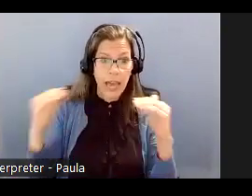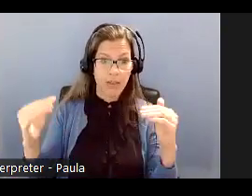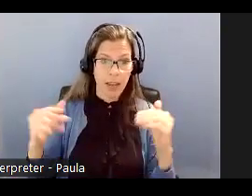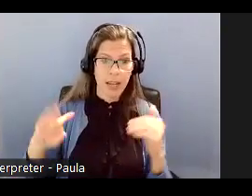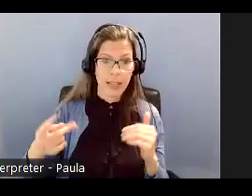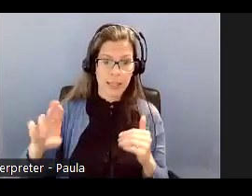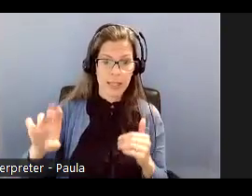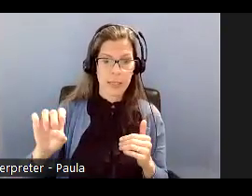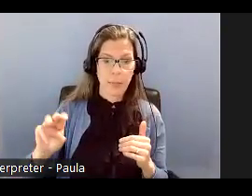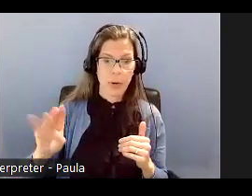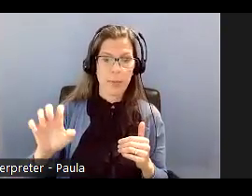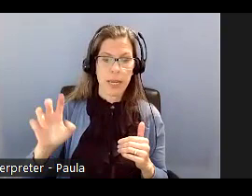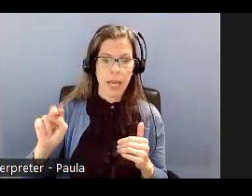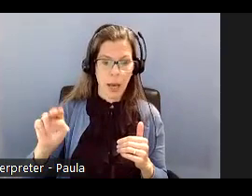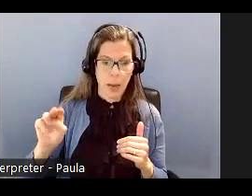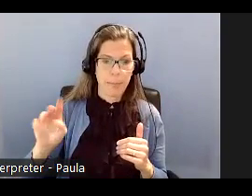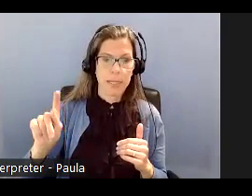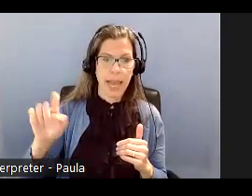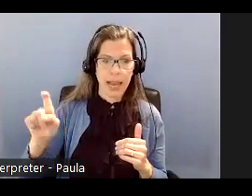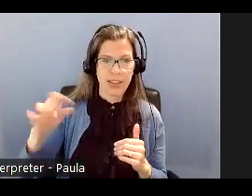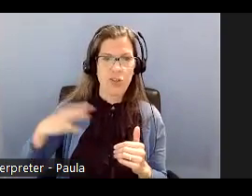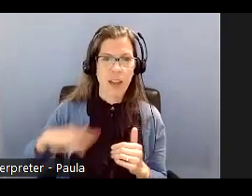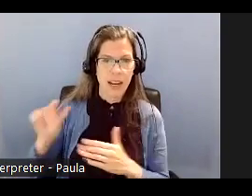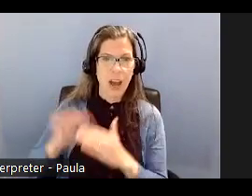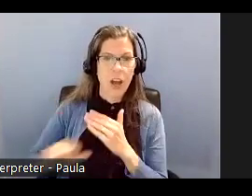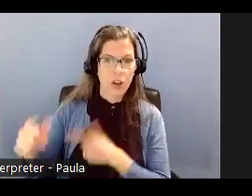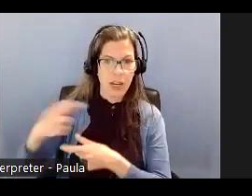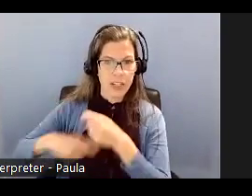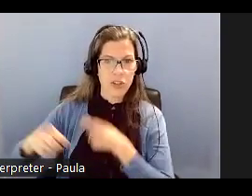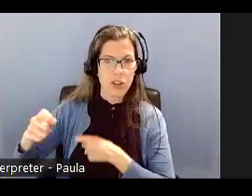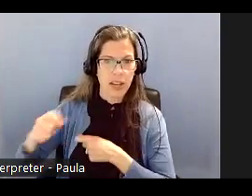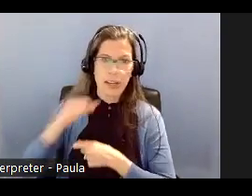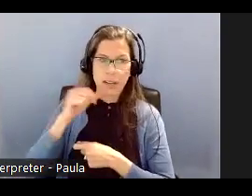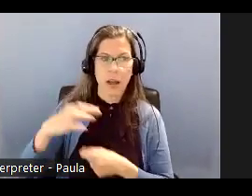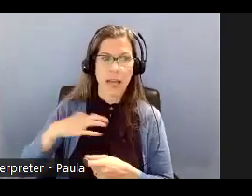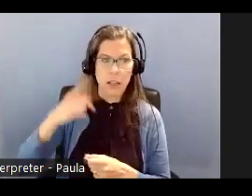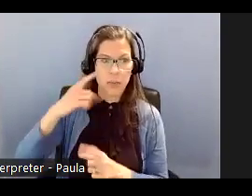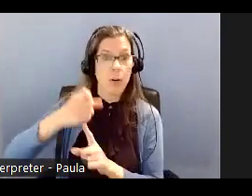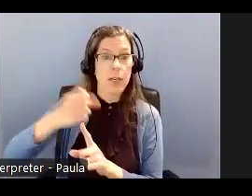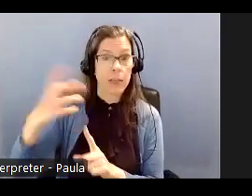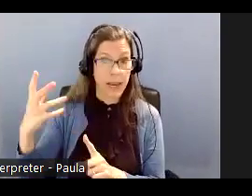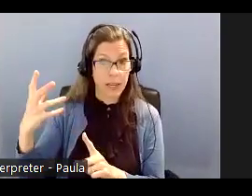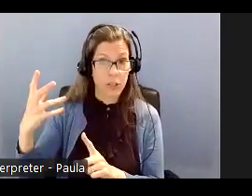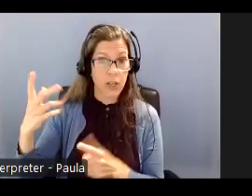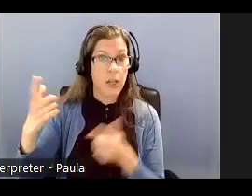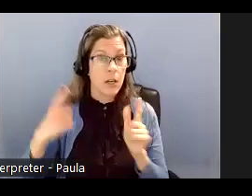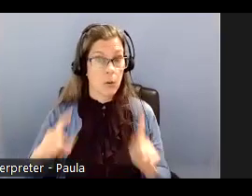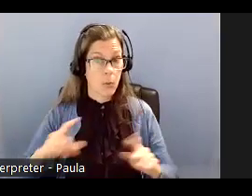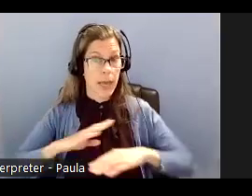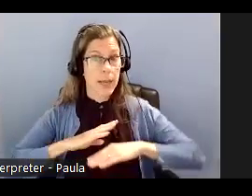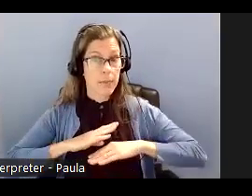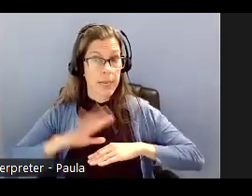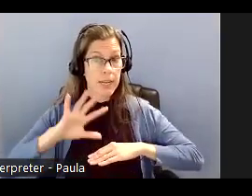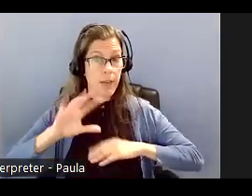credits through the exchange. So they will not be eligible for the expansion. And once they meet those 5 years, after